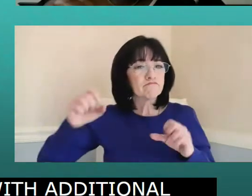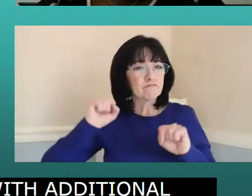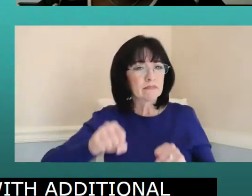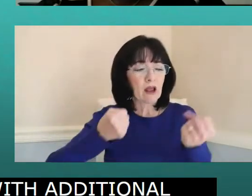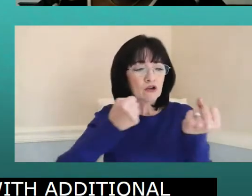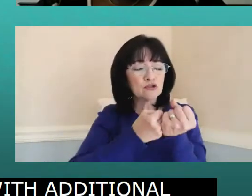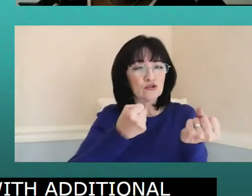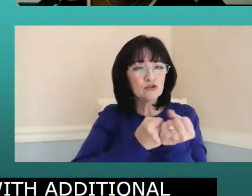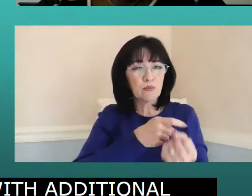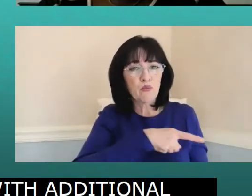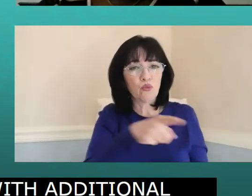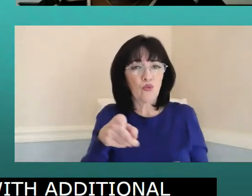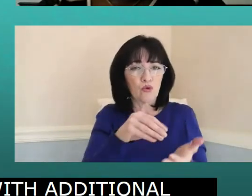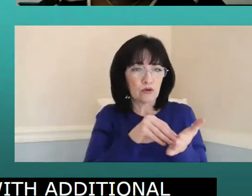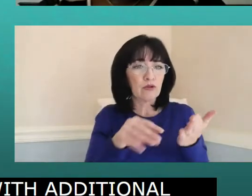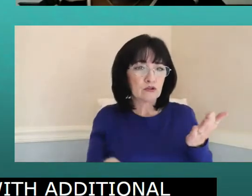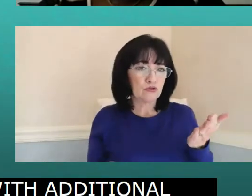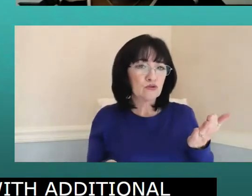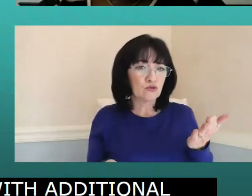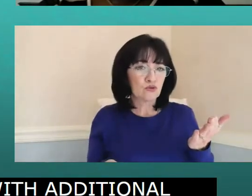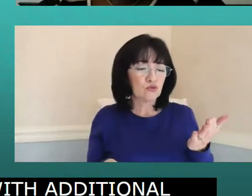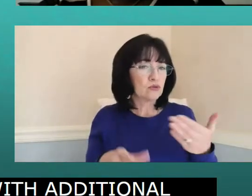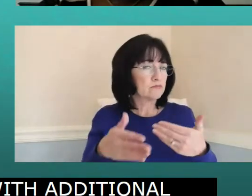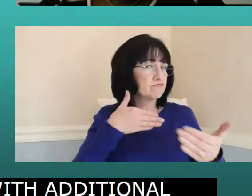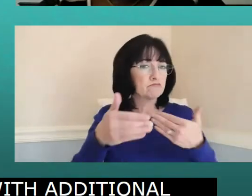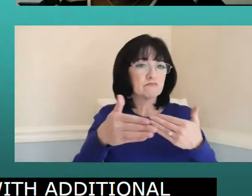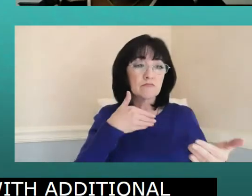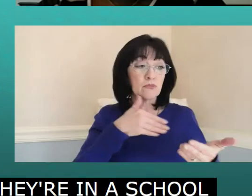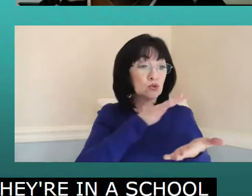or in that community organization. And